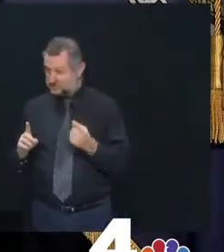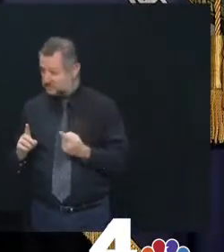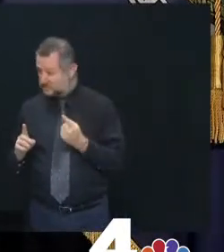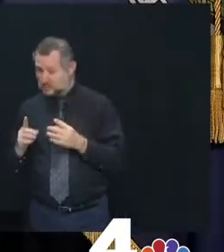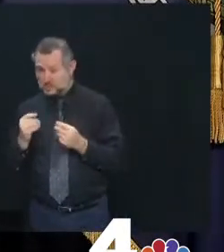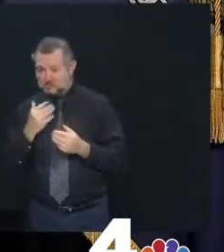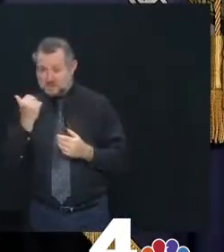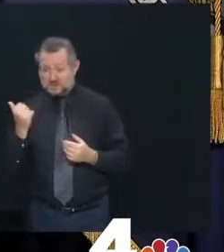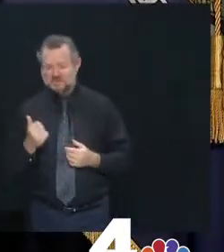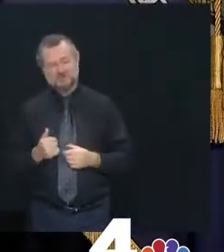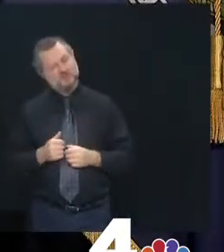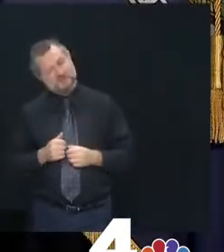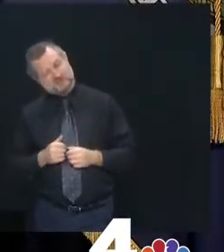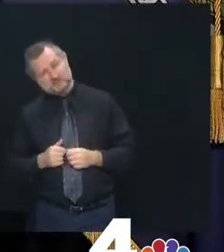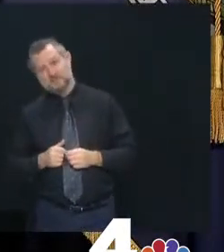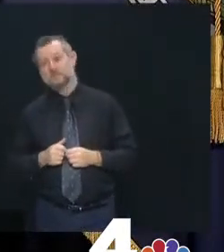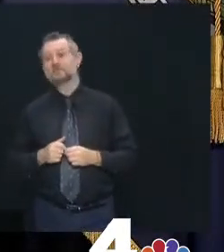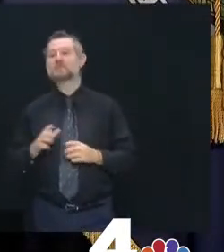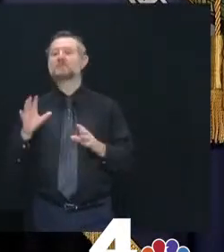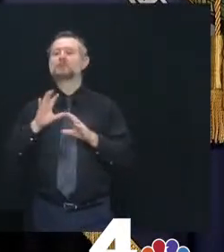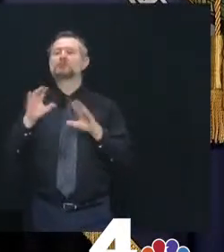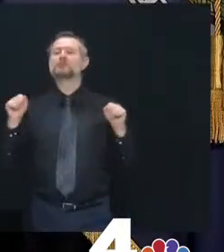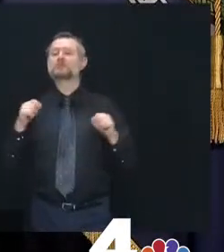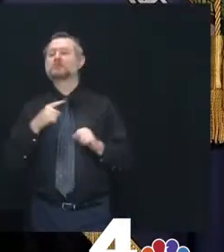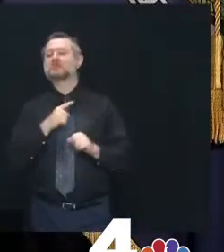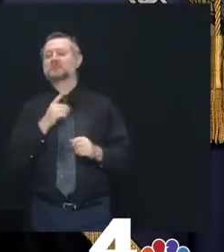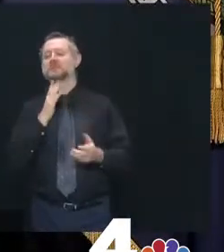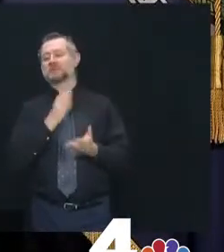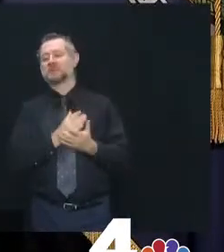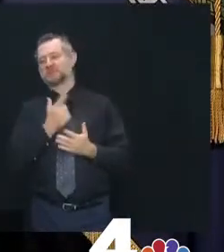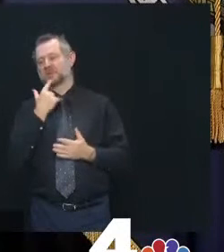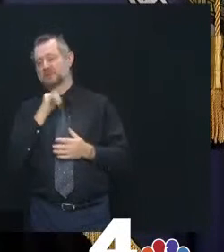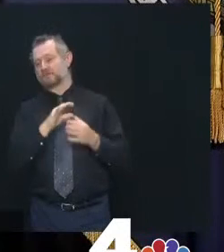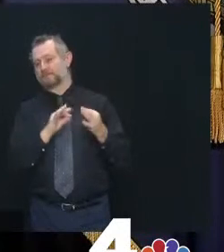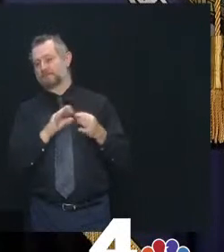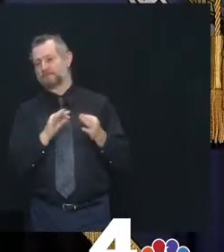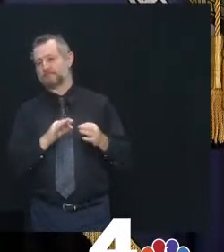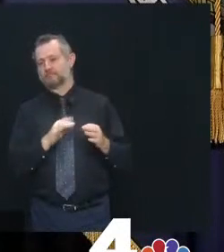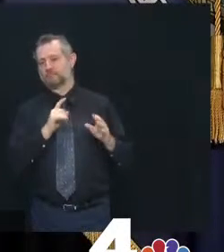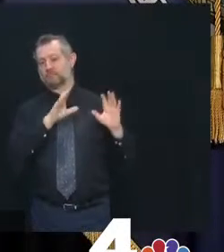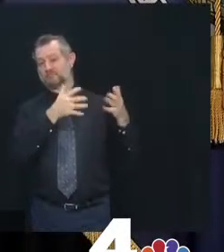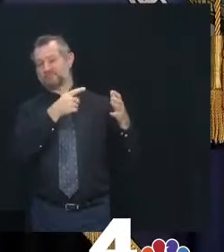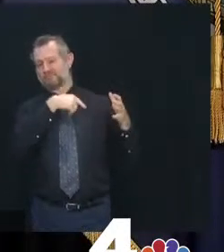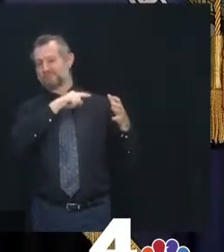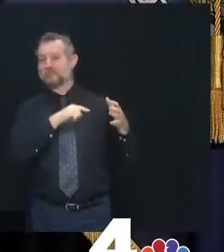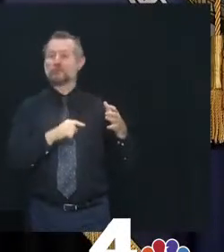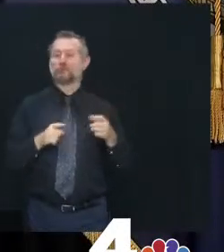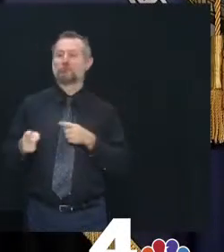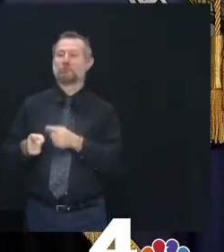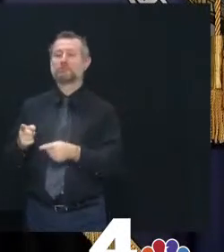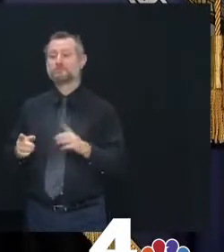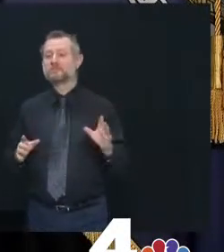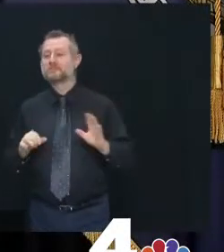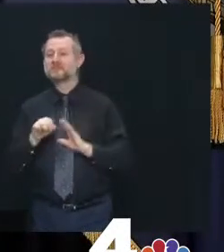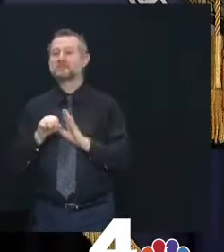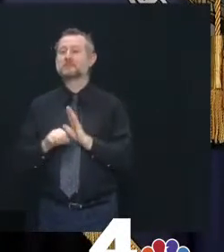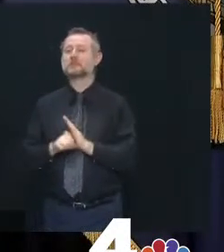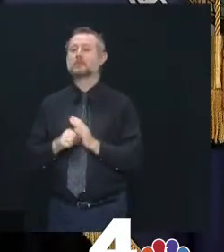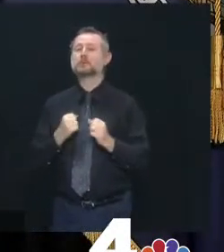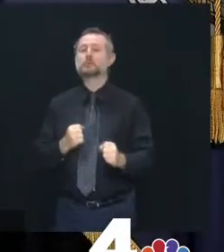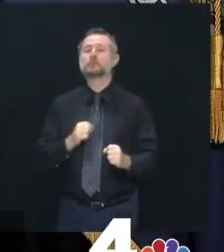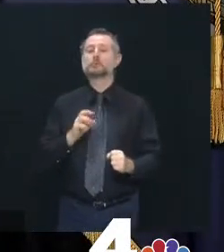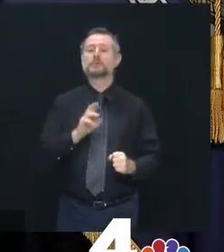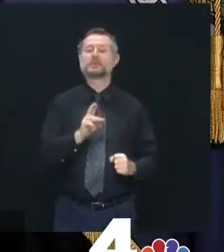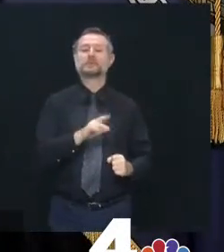The administration stopped saying that. You know why? Because now the other states, Republican states,